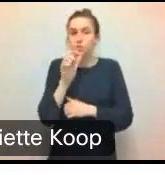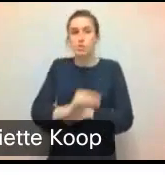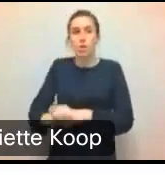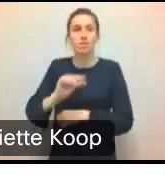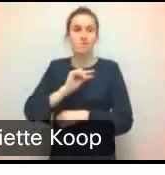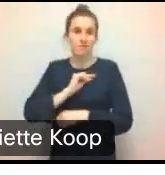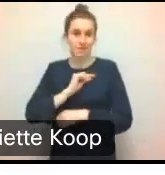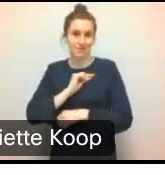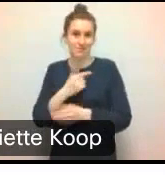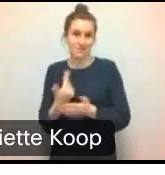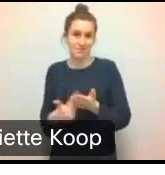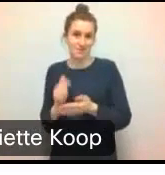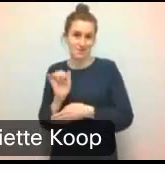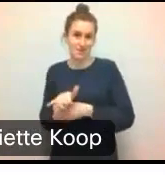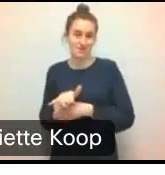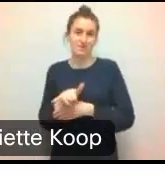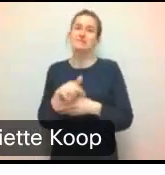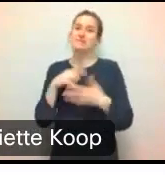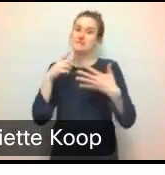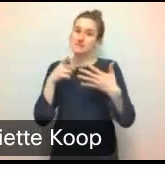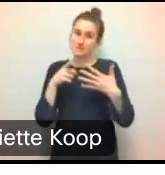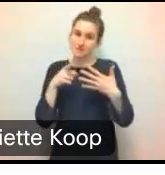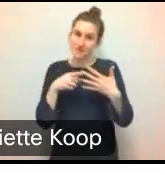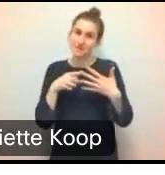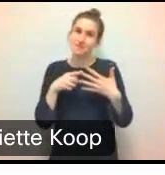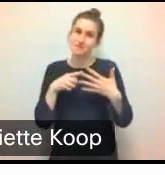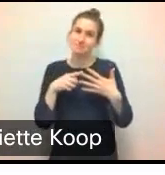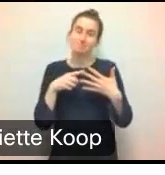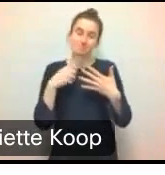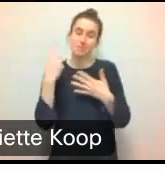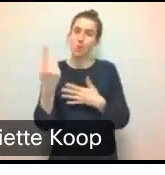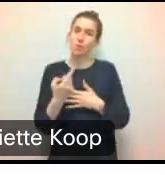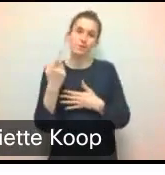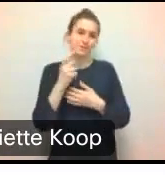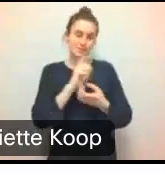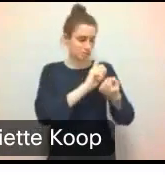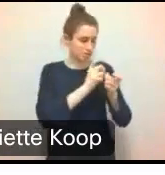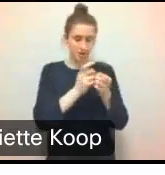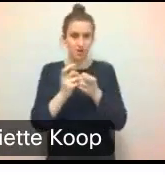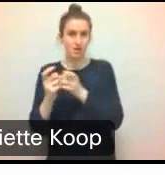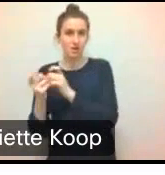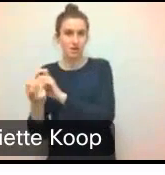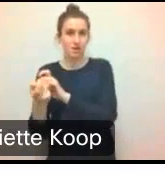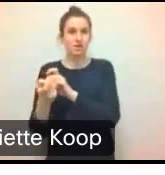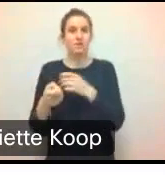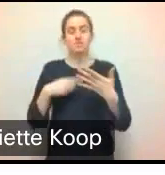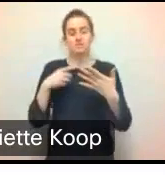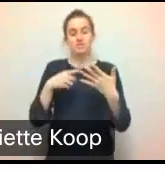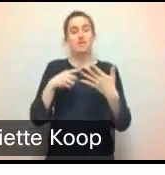it? That one is constantly in flux. And accuracy, of course, is what's the